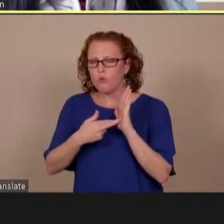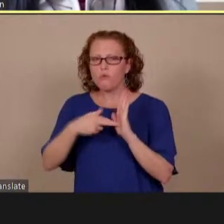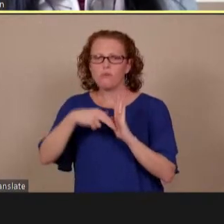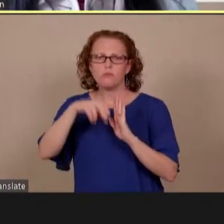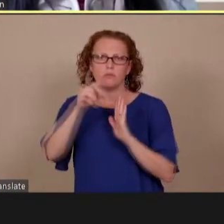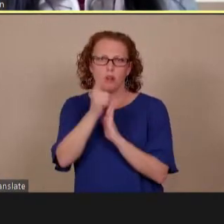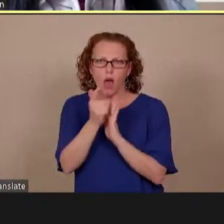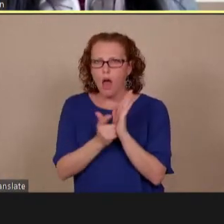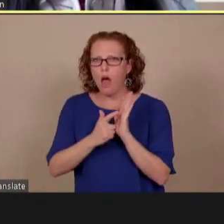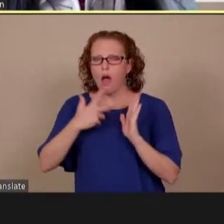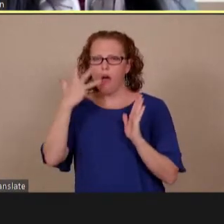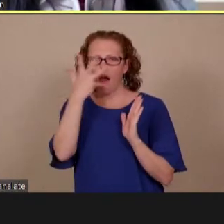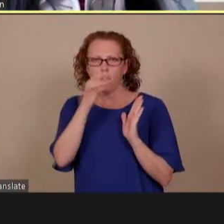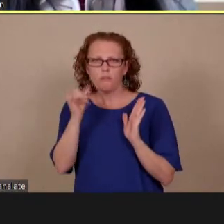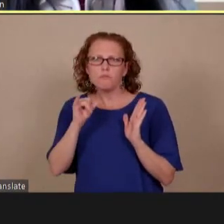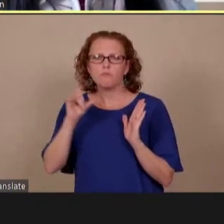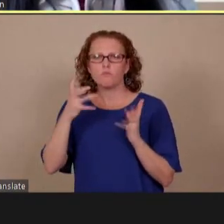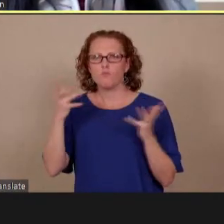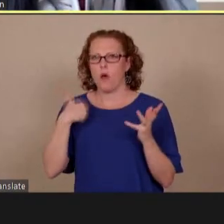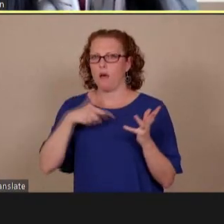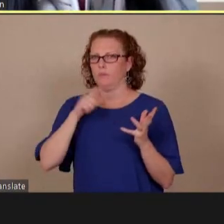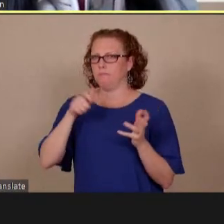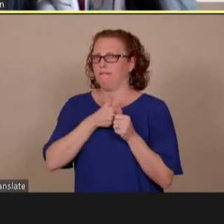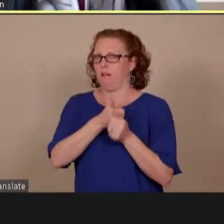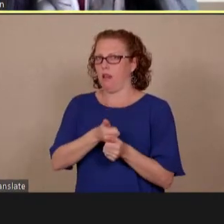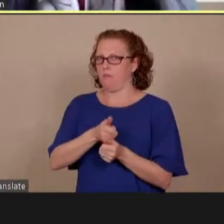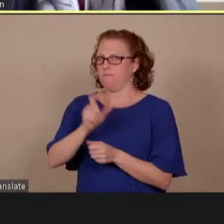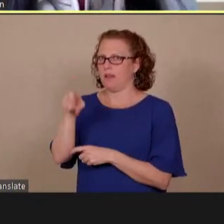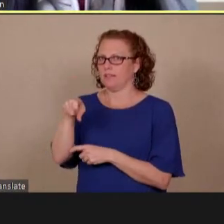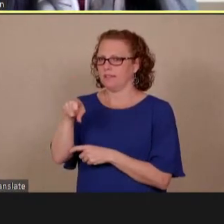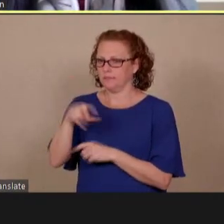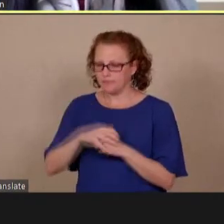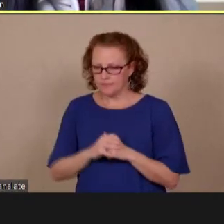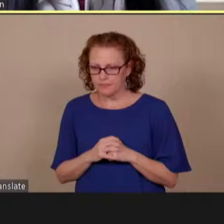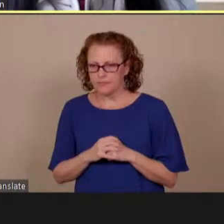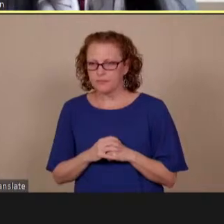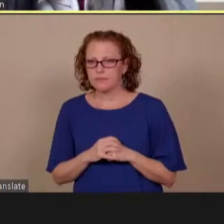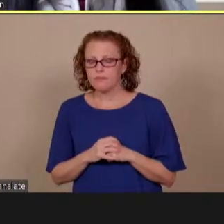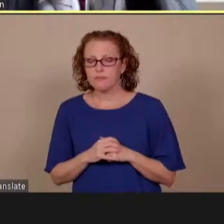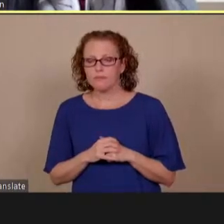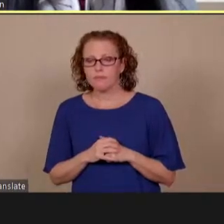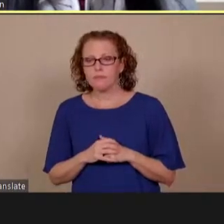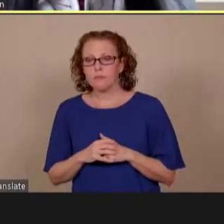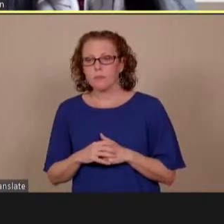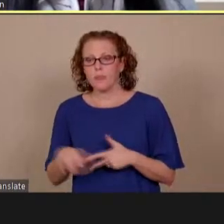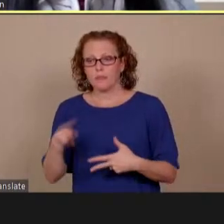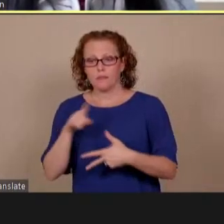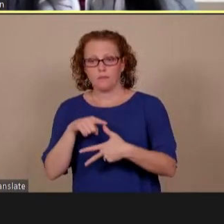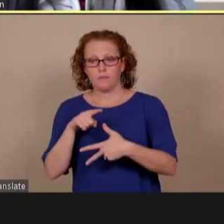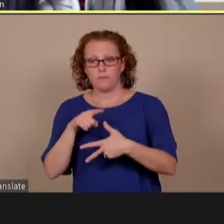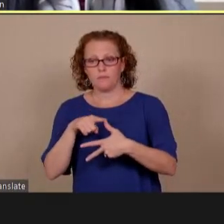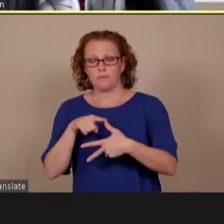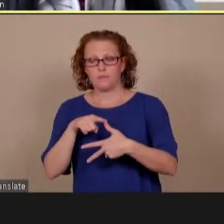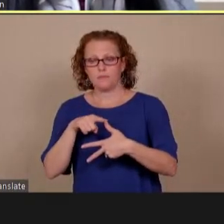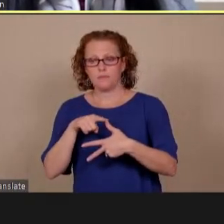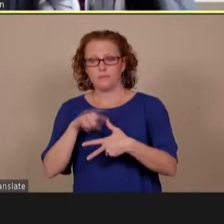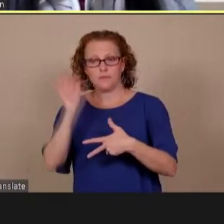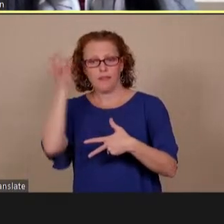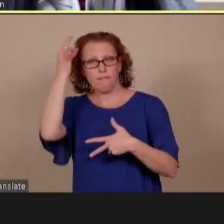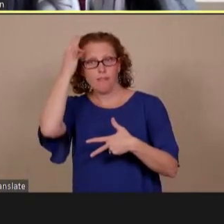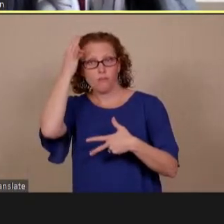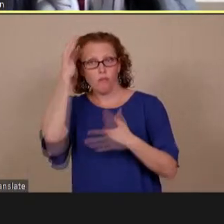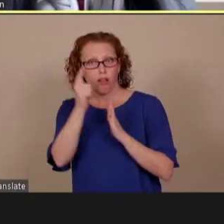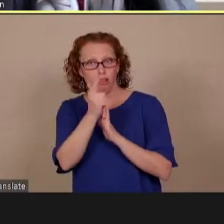and other traditional principles affect that. So under federal law and the and the US